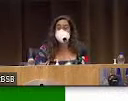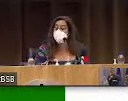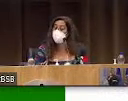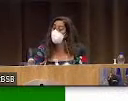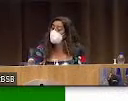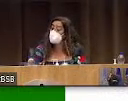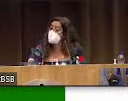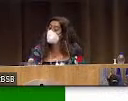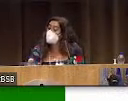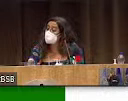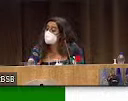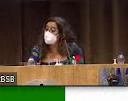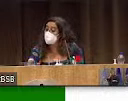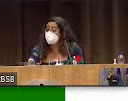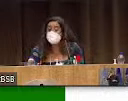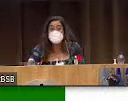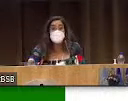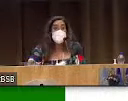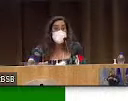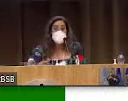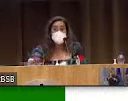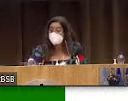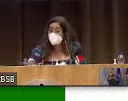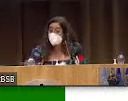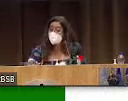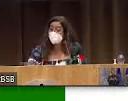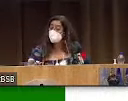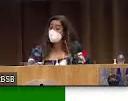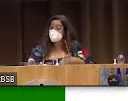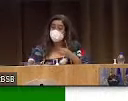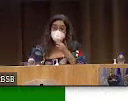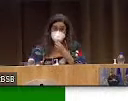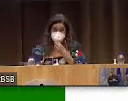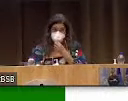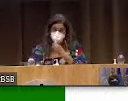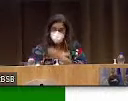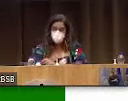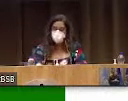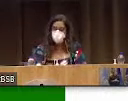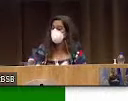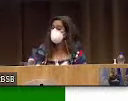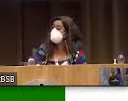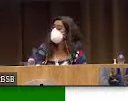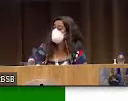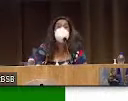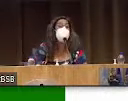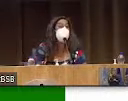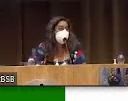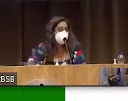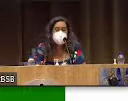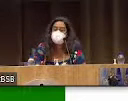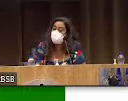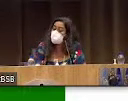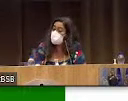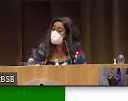over 5,000 that have respiratory symptoms that were consulted. The